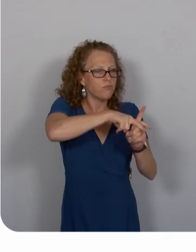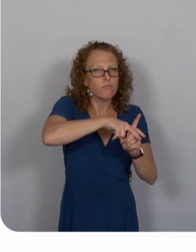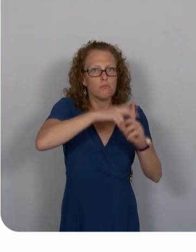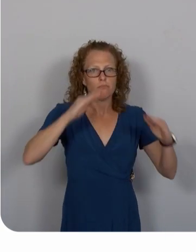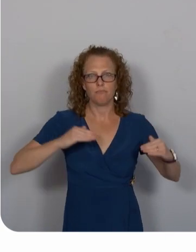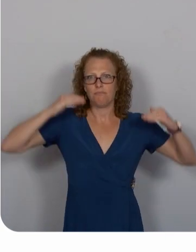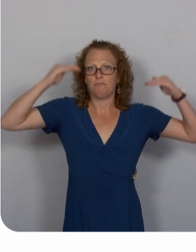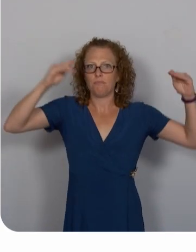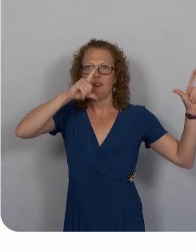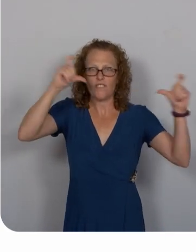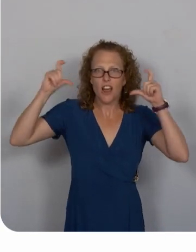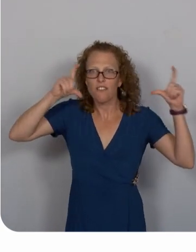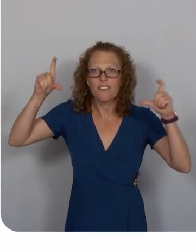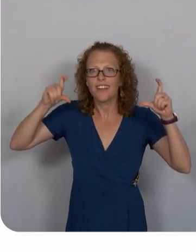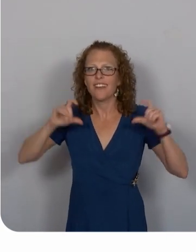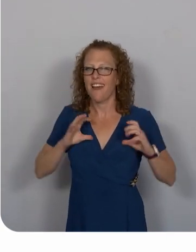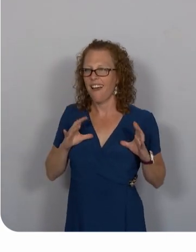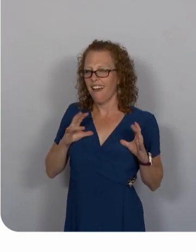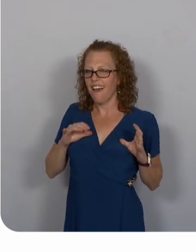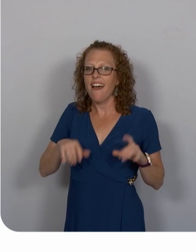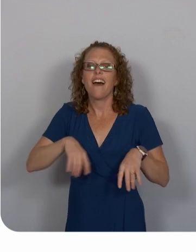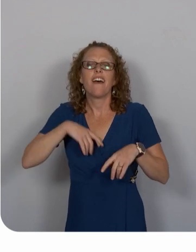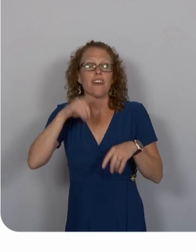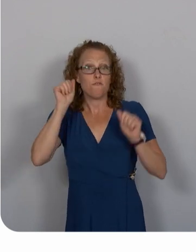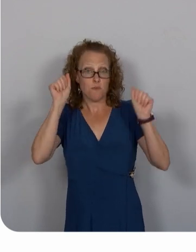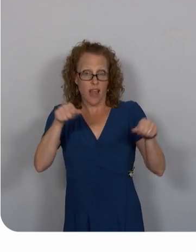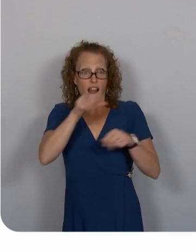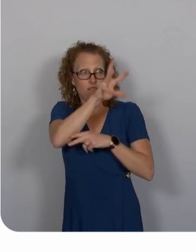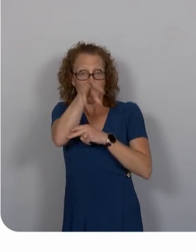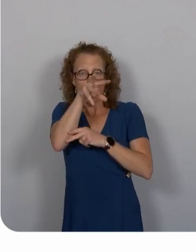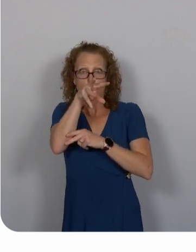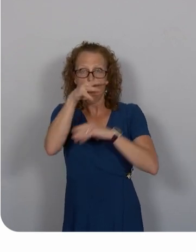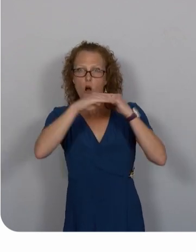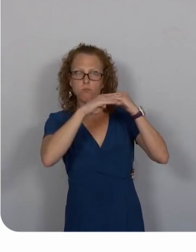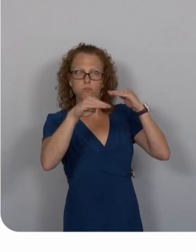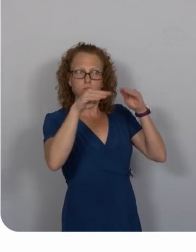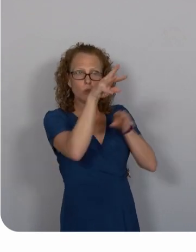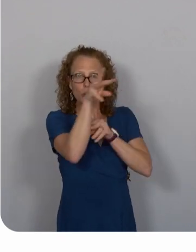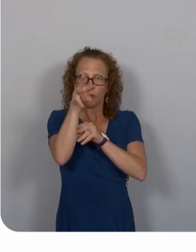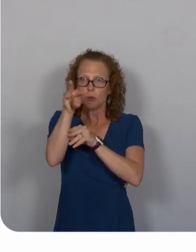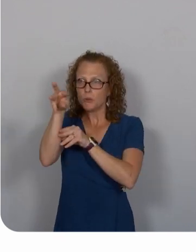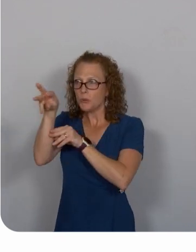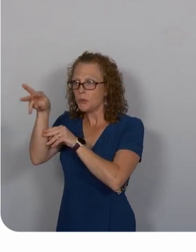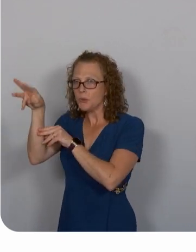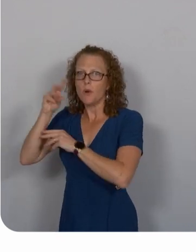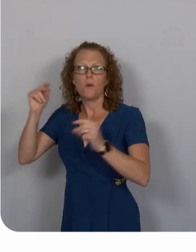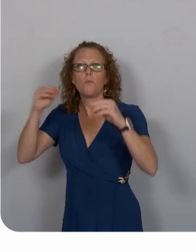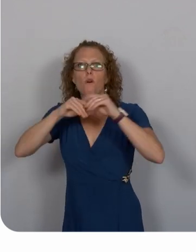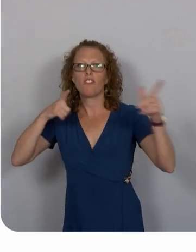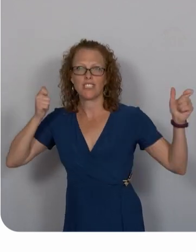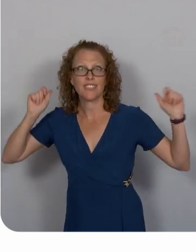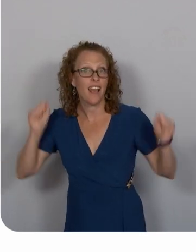image processing, video stabilization, and much faster performance.